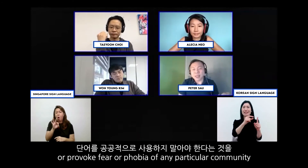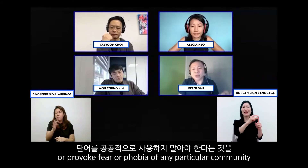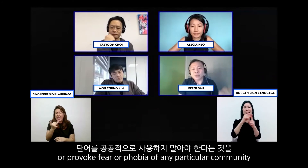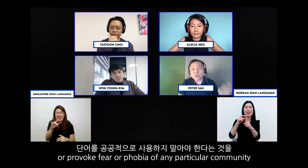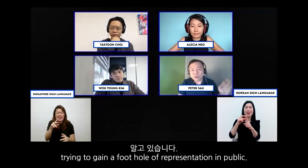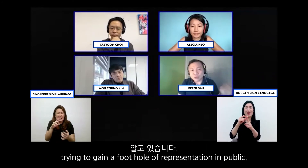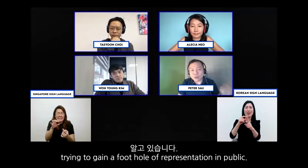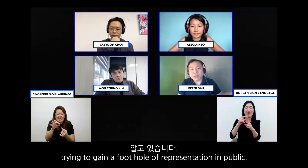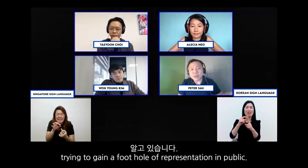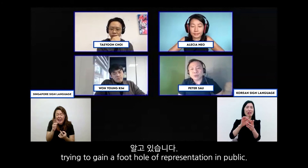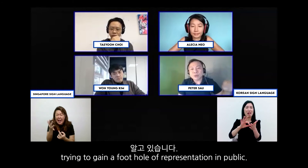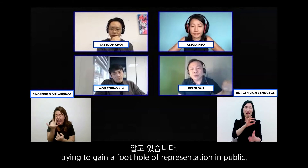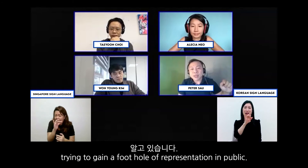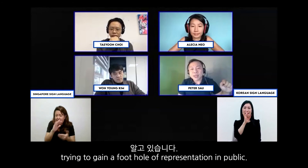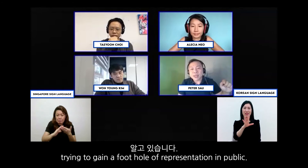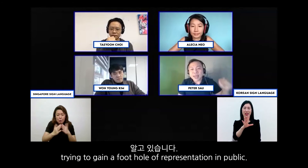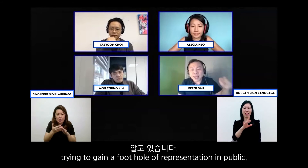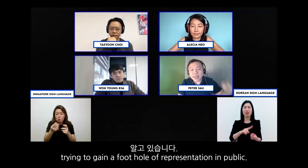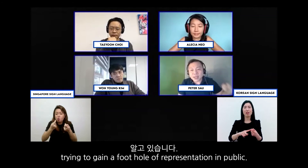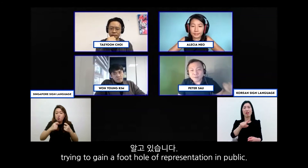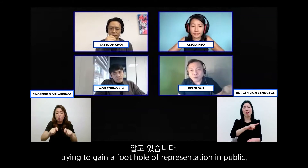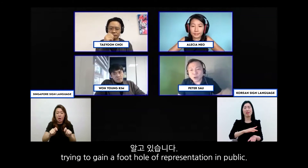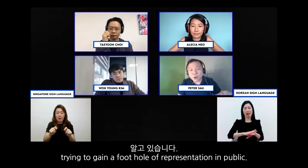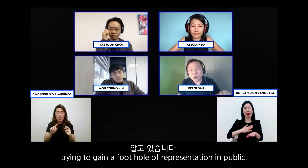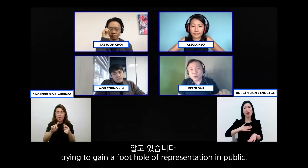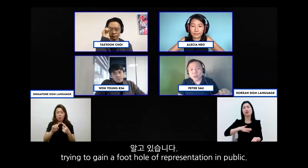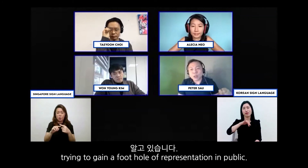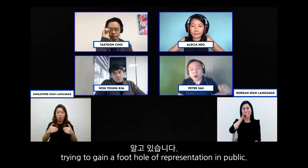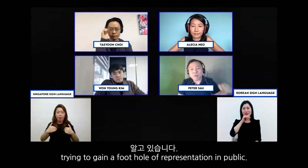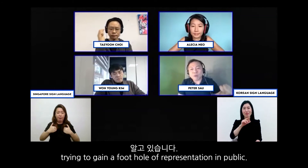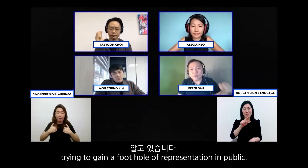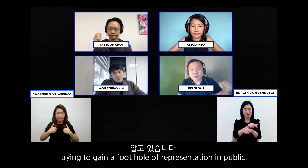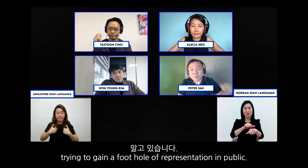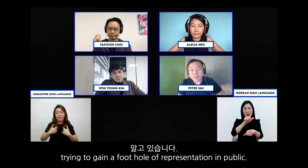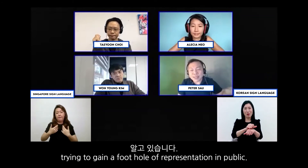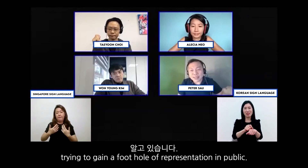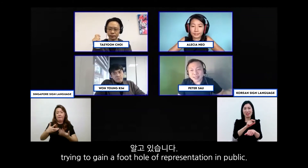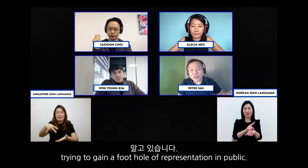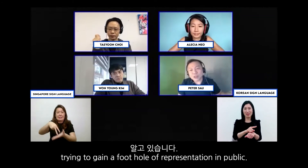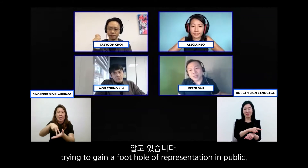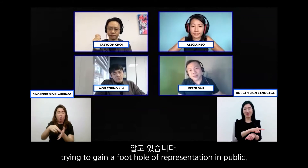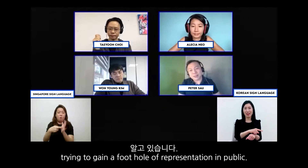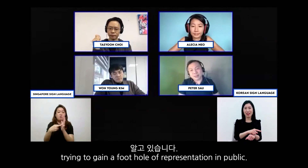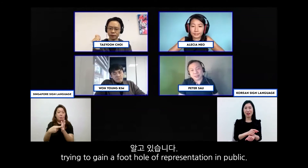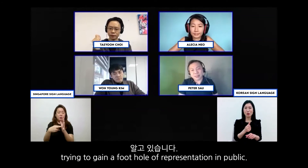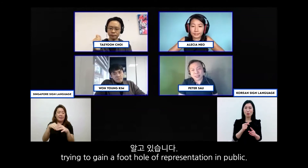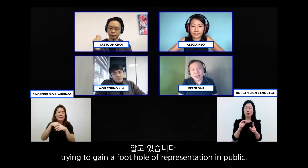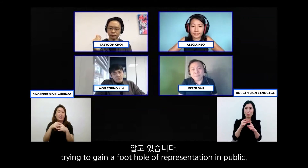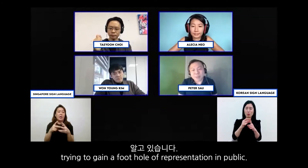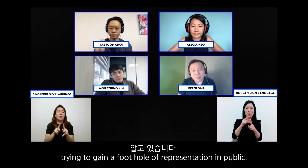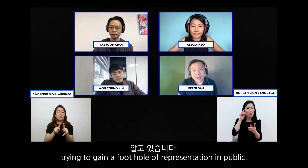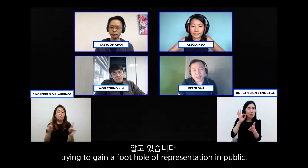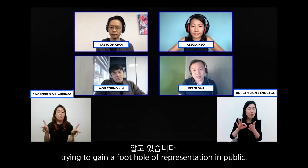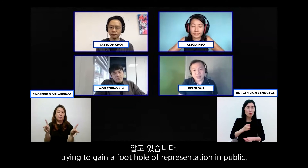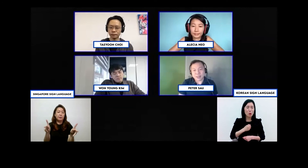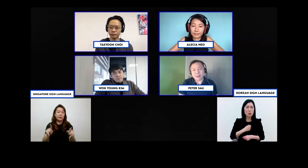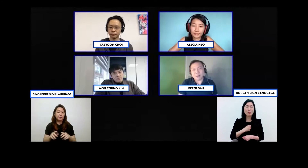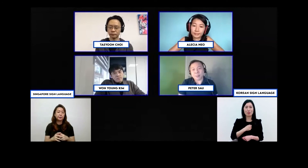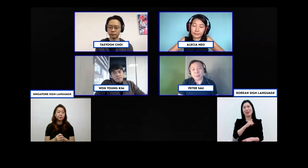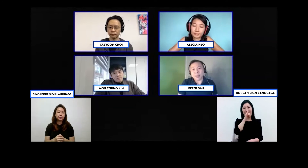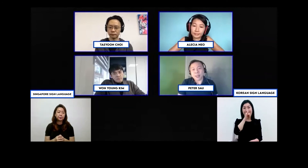community trying to gain a foothold of representation in public.